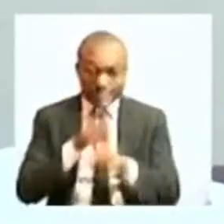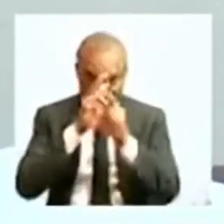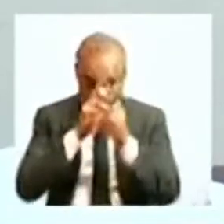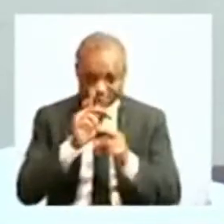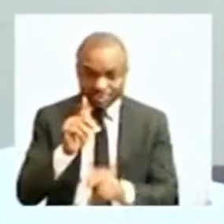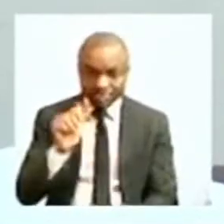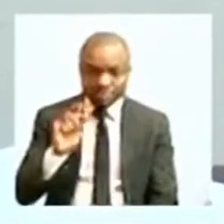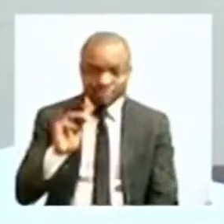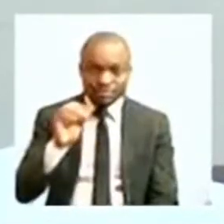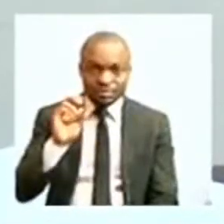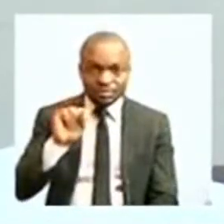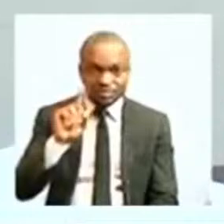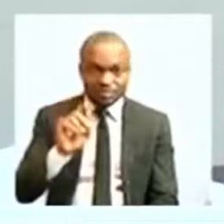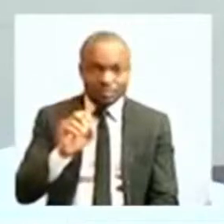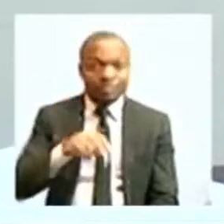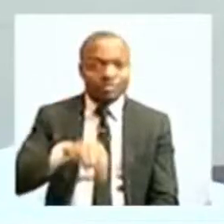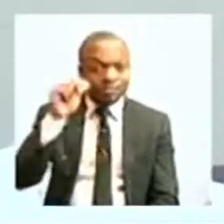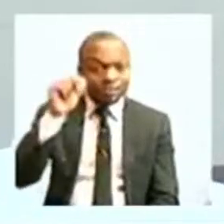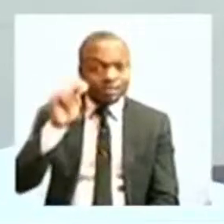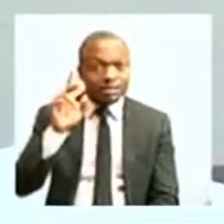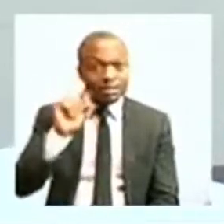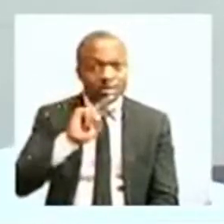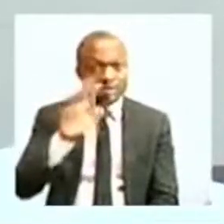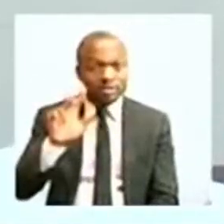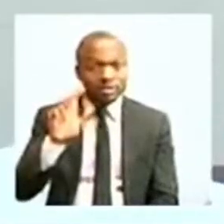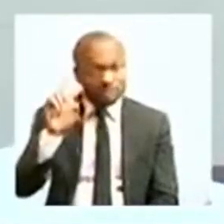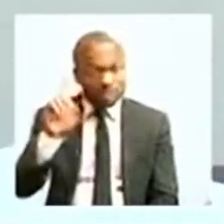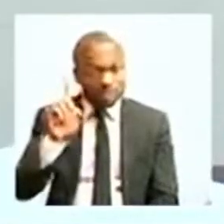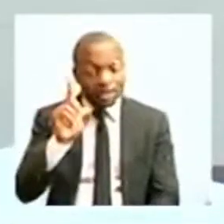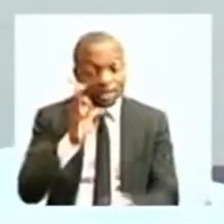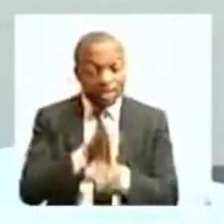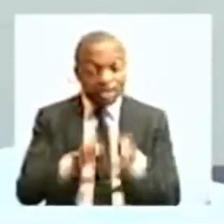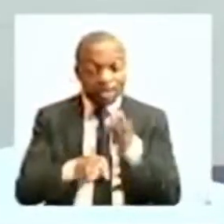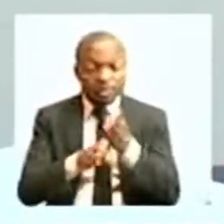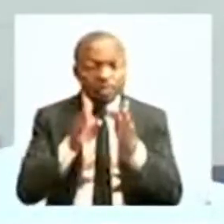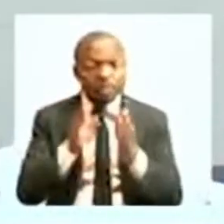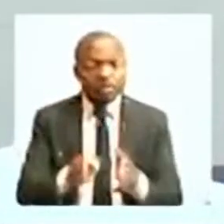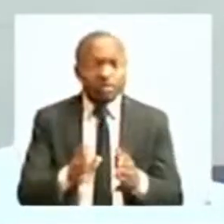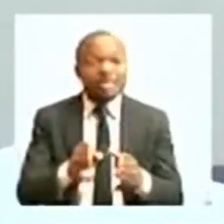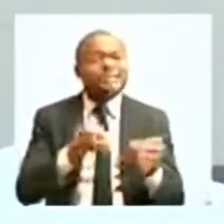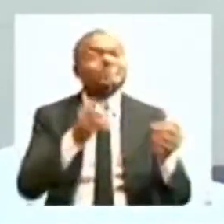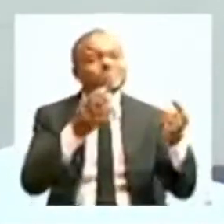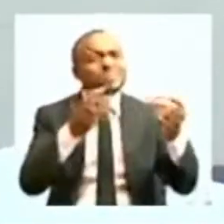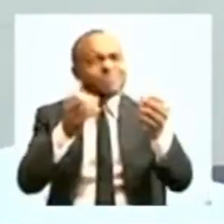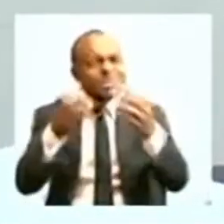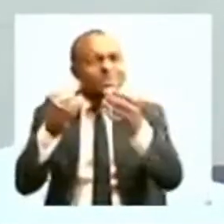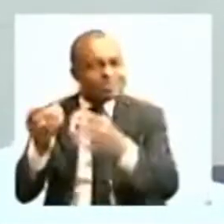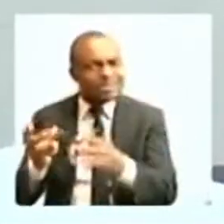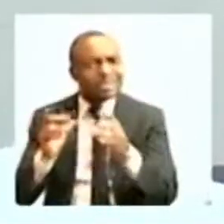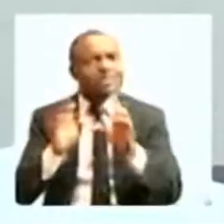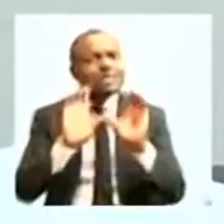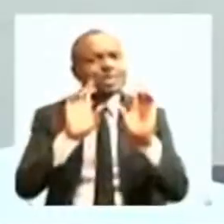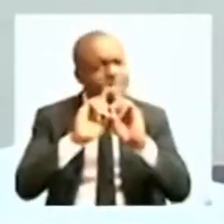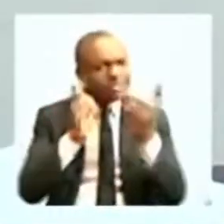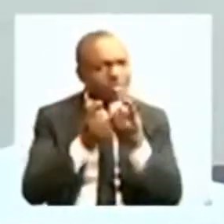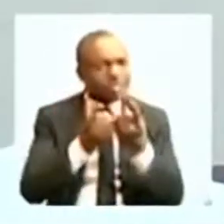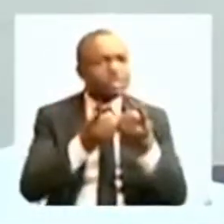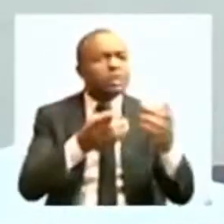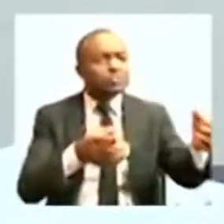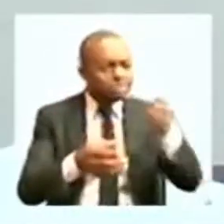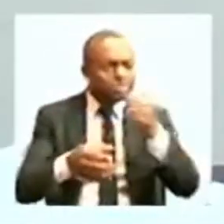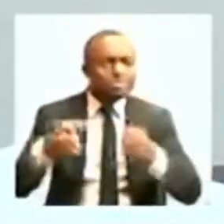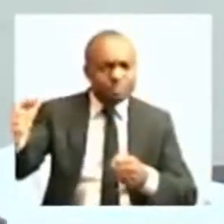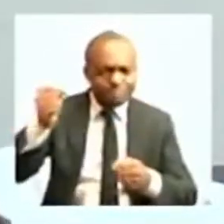in the northern, 2023. One contractor in so many districts getting